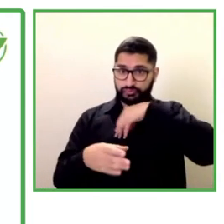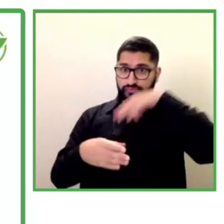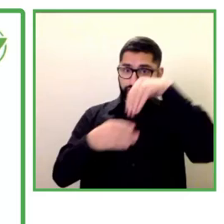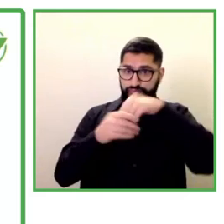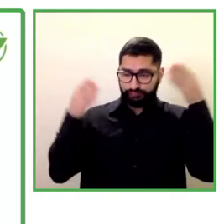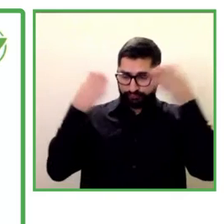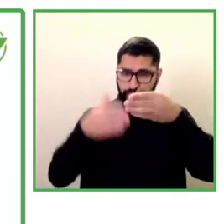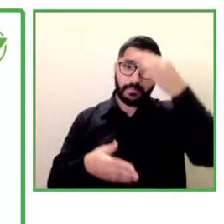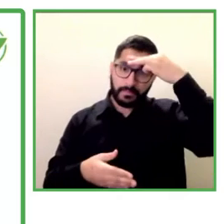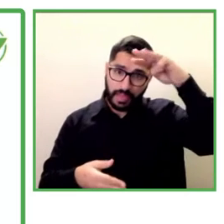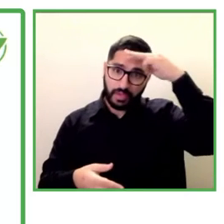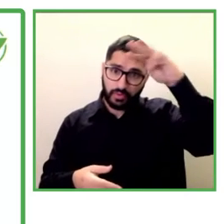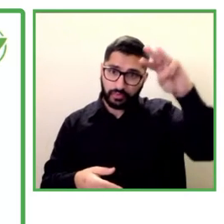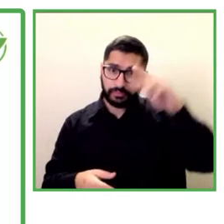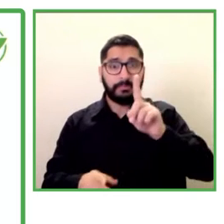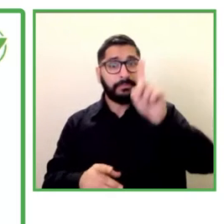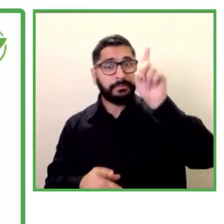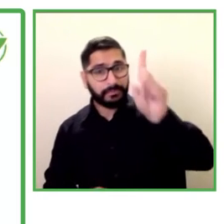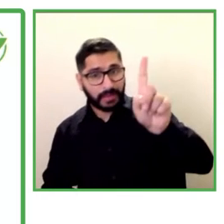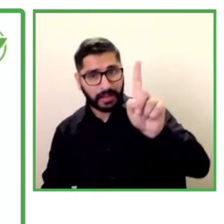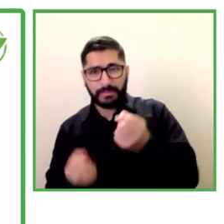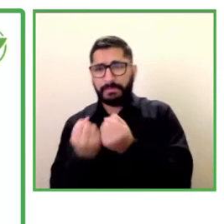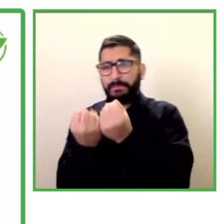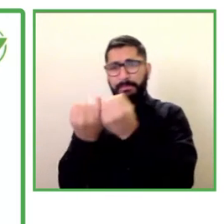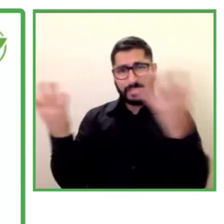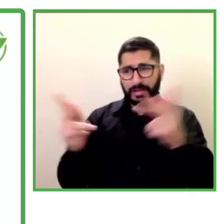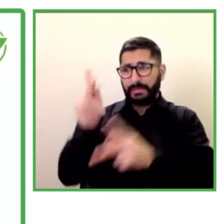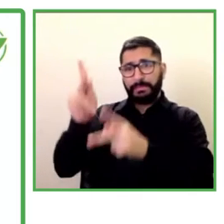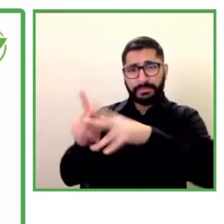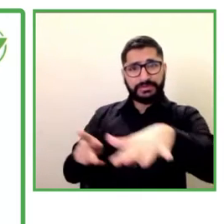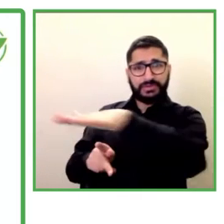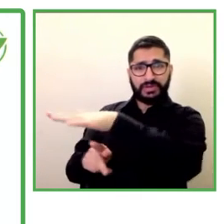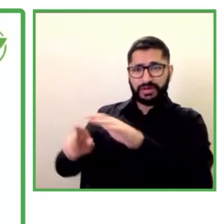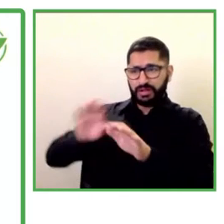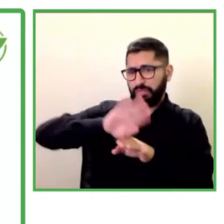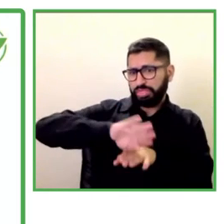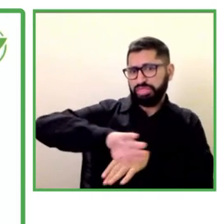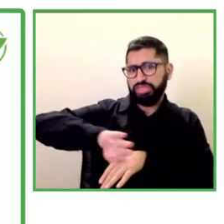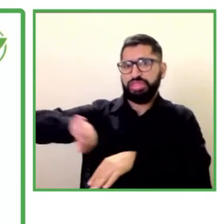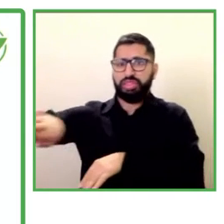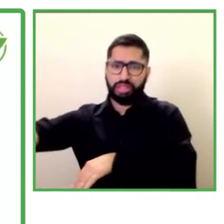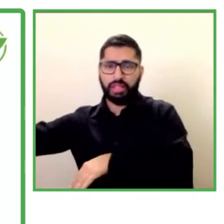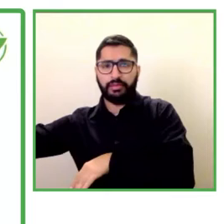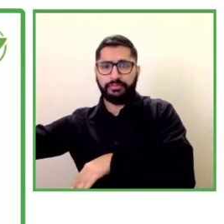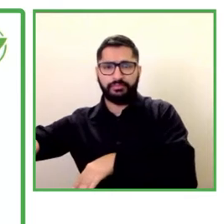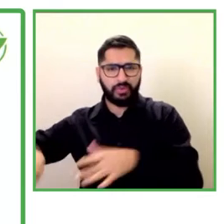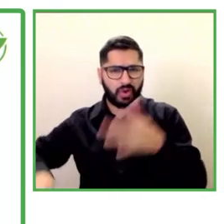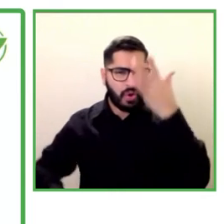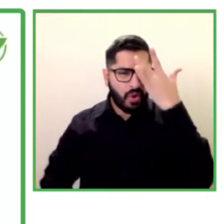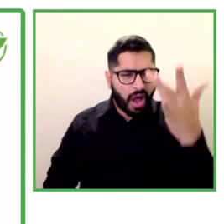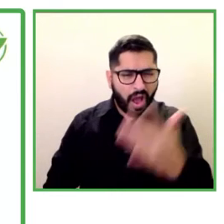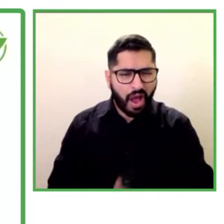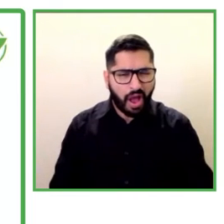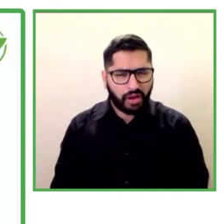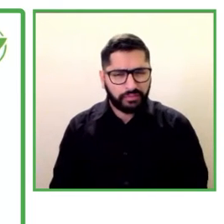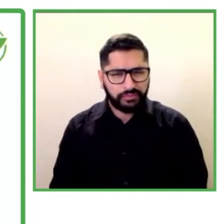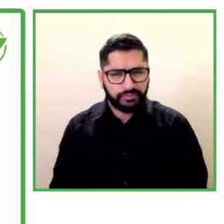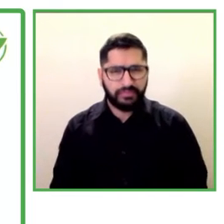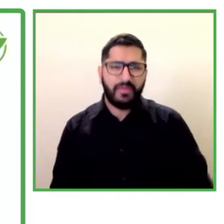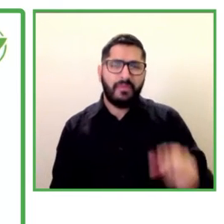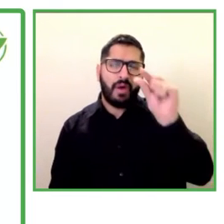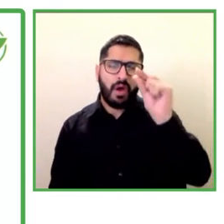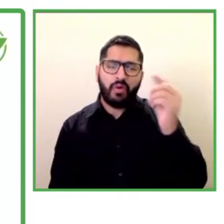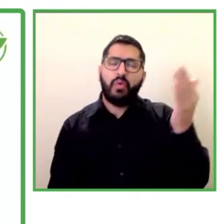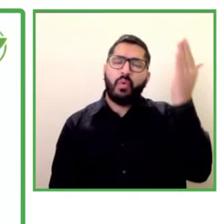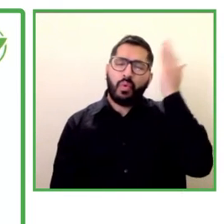leaving behind many people because of different conditions, given the fact that there was not a lot of knowledge about what they